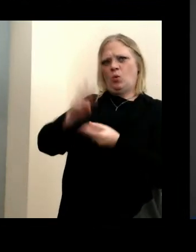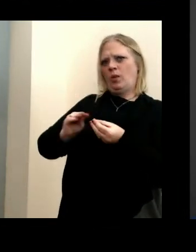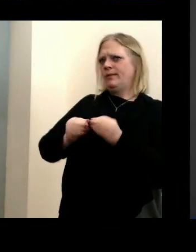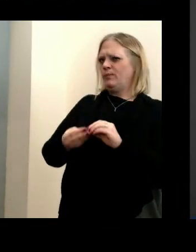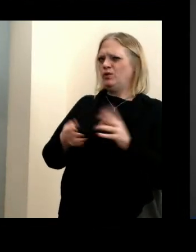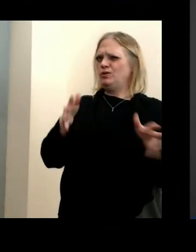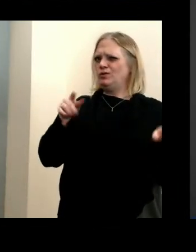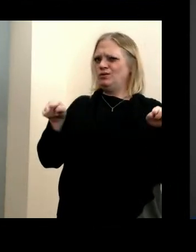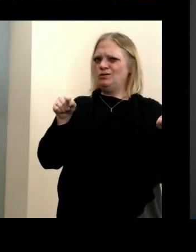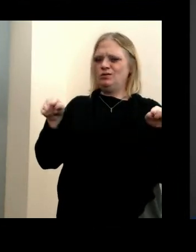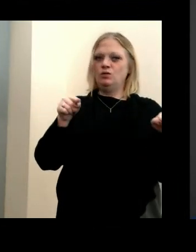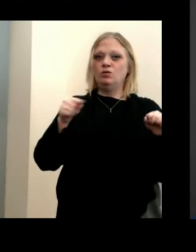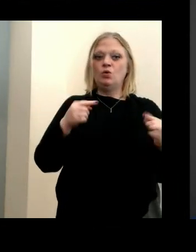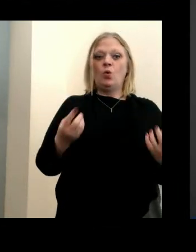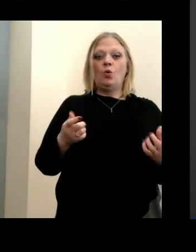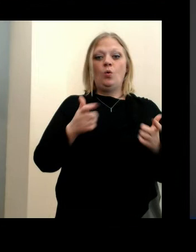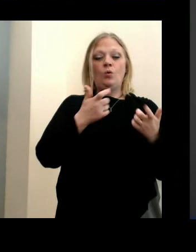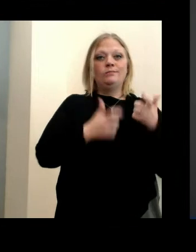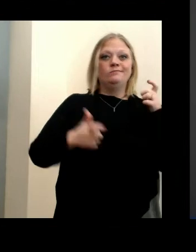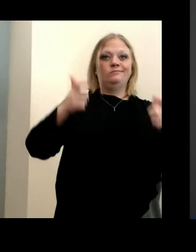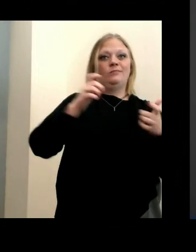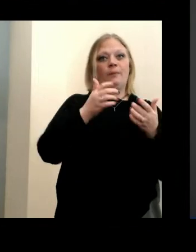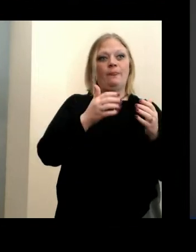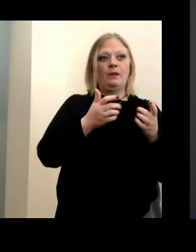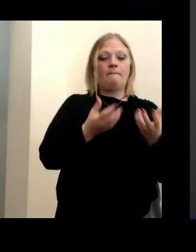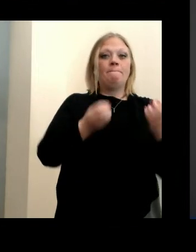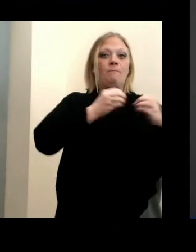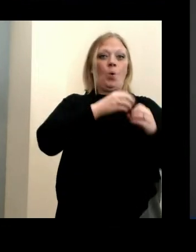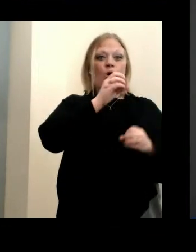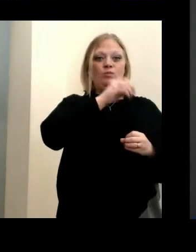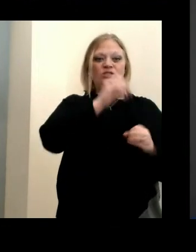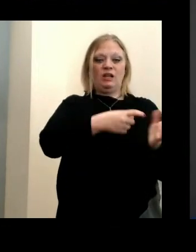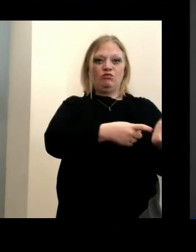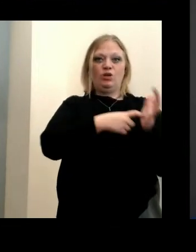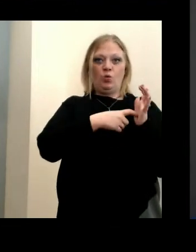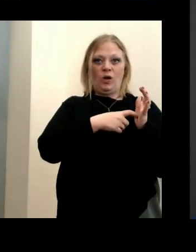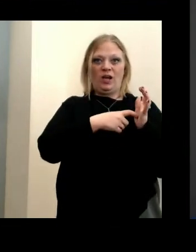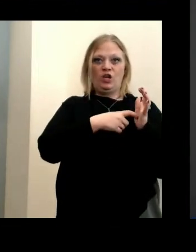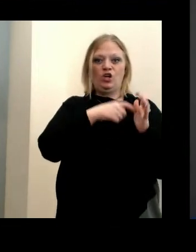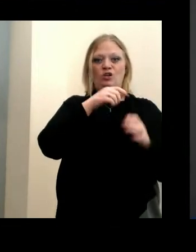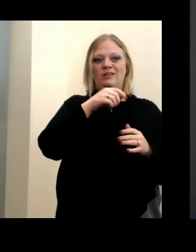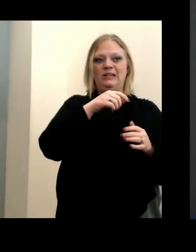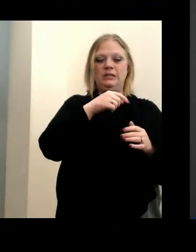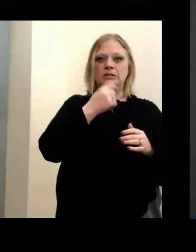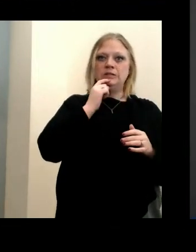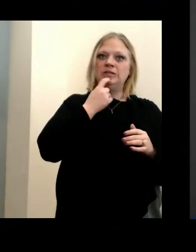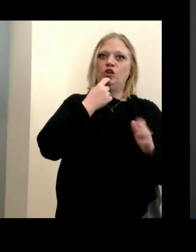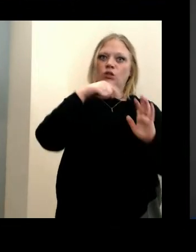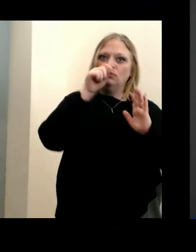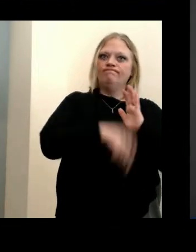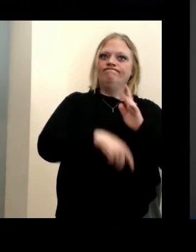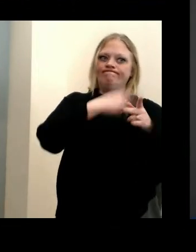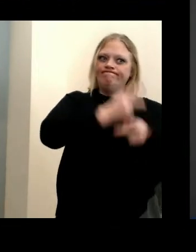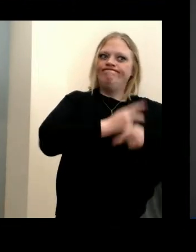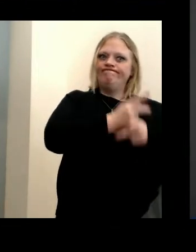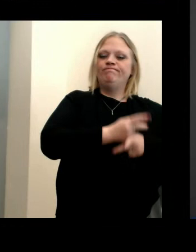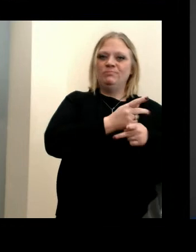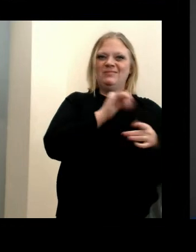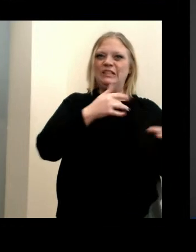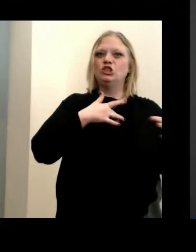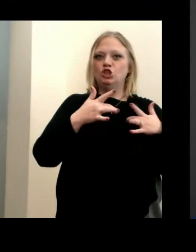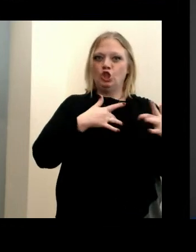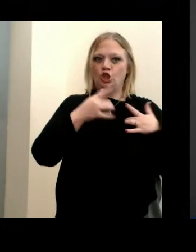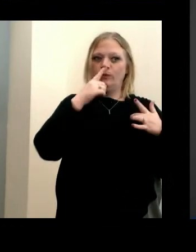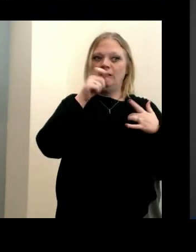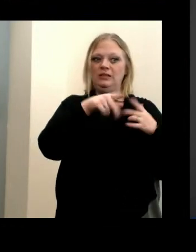a greater percentage of our COVID patients are requiring intensive care, and that is concerning because these are people